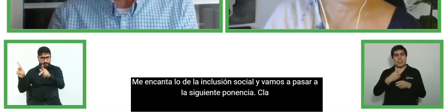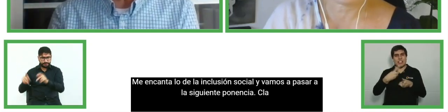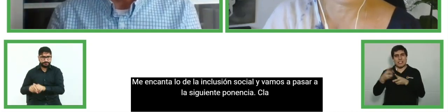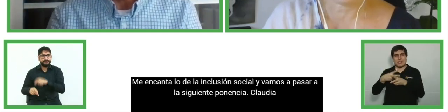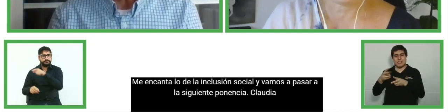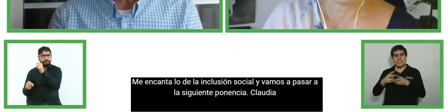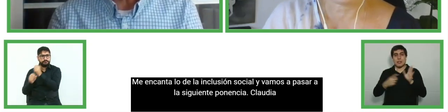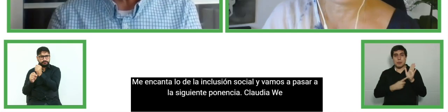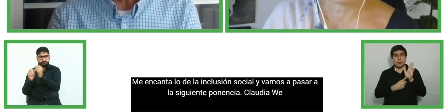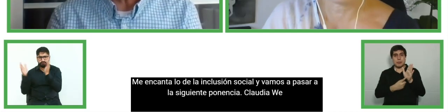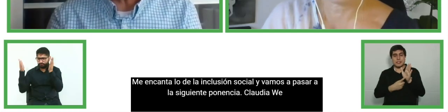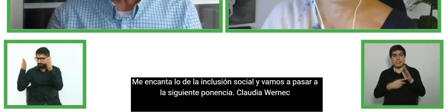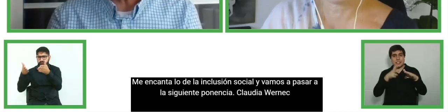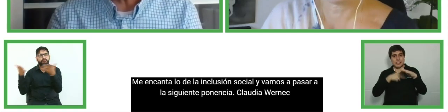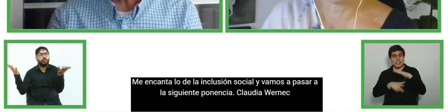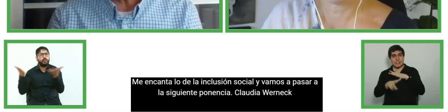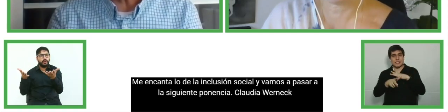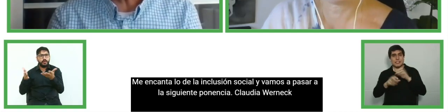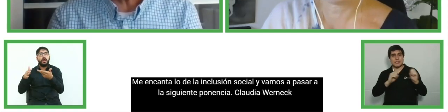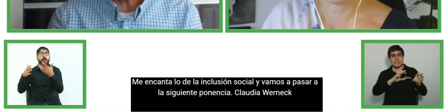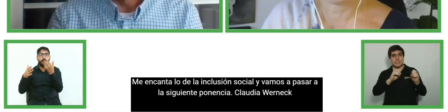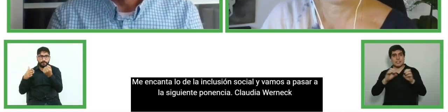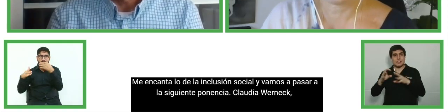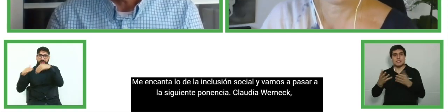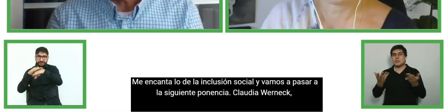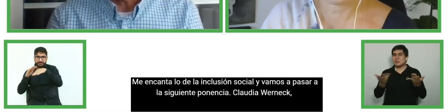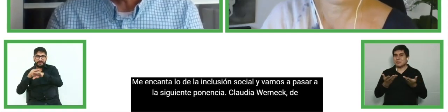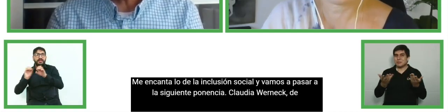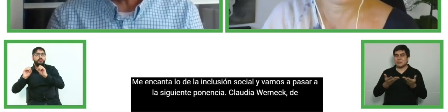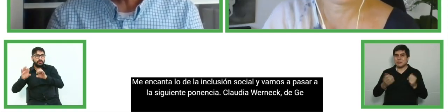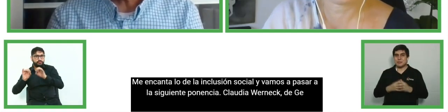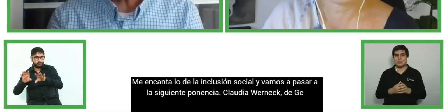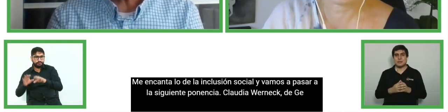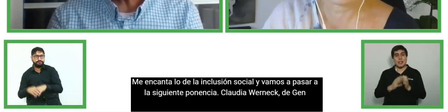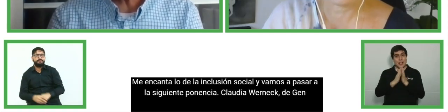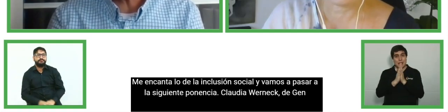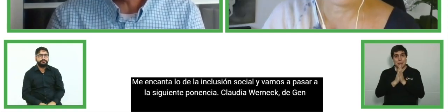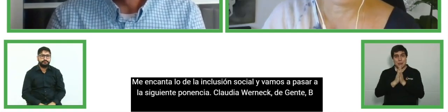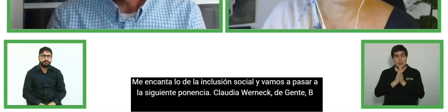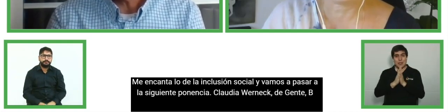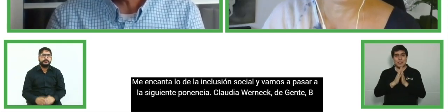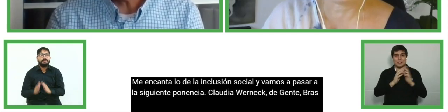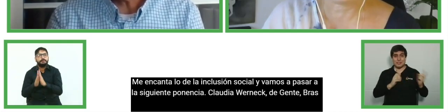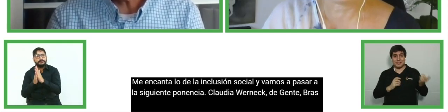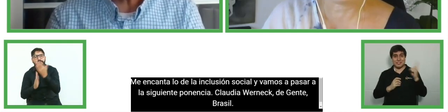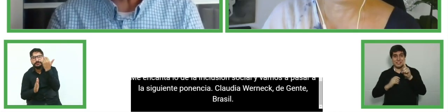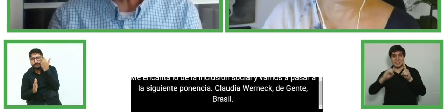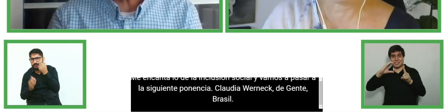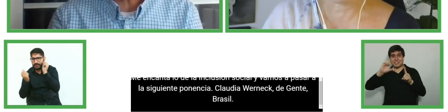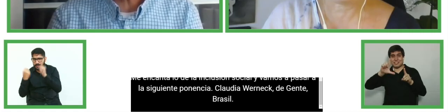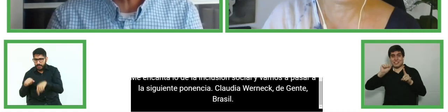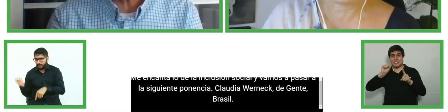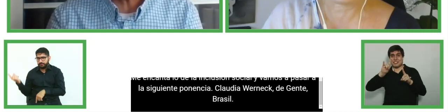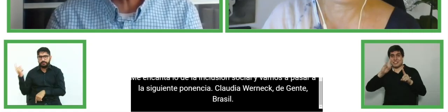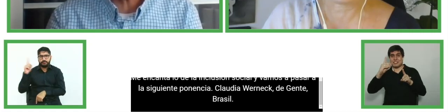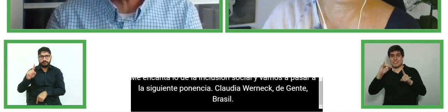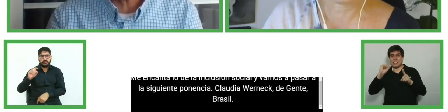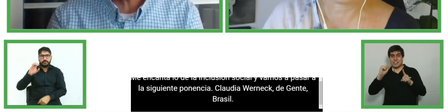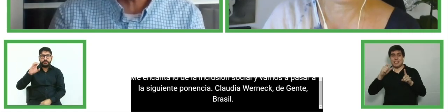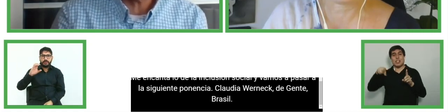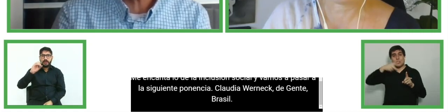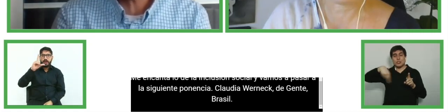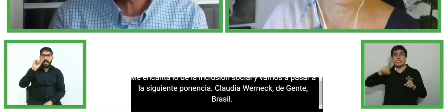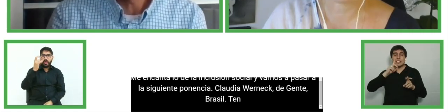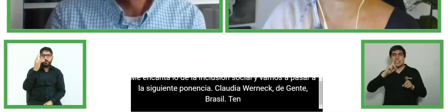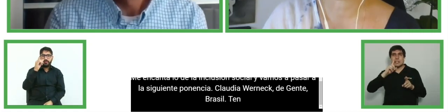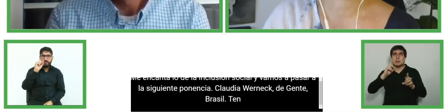in education. So, Claudia, please, give you the floor. Let's all remember that we have 10 minutes, round 11.